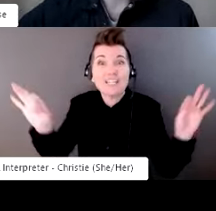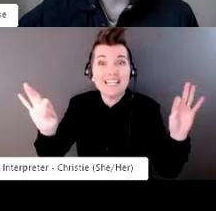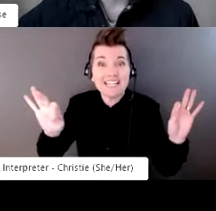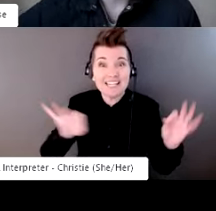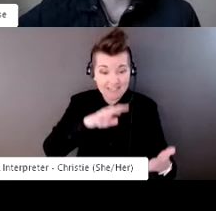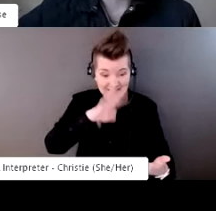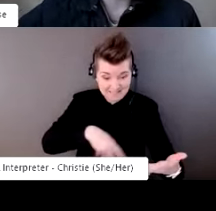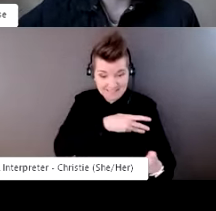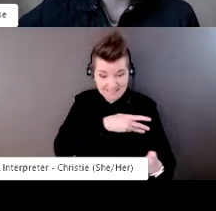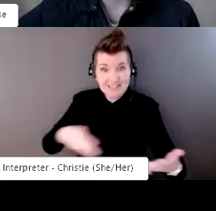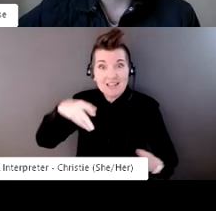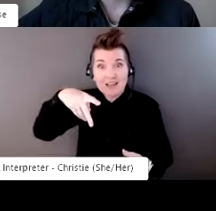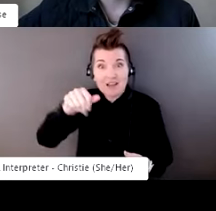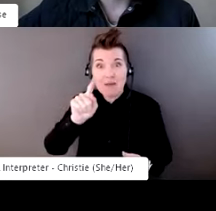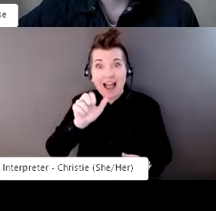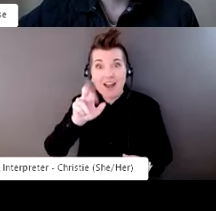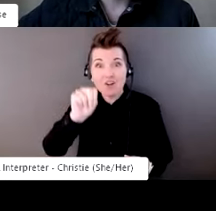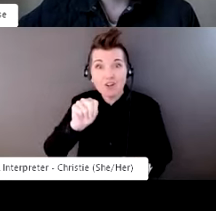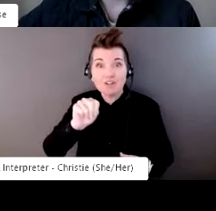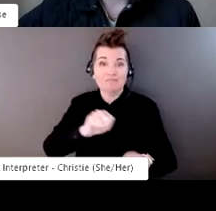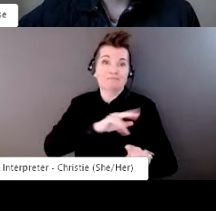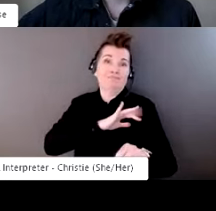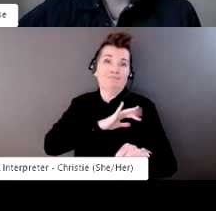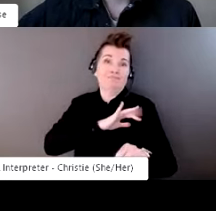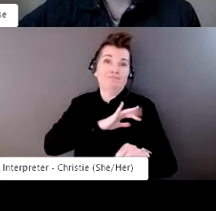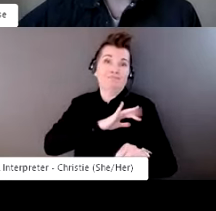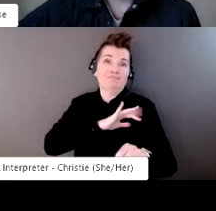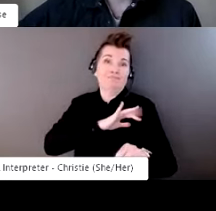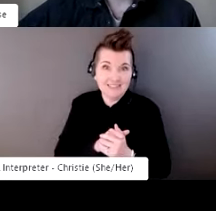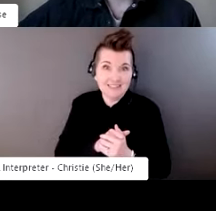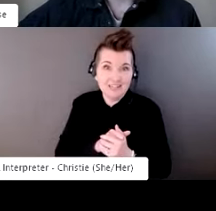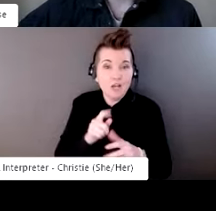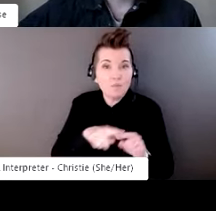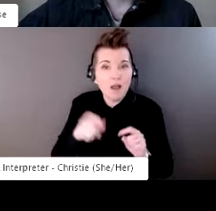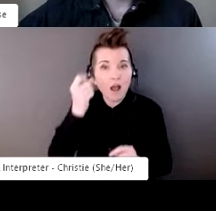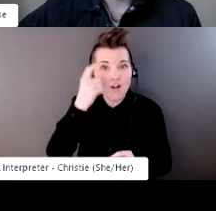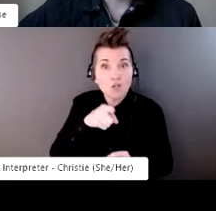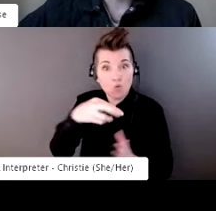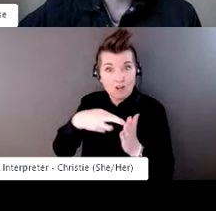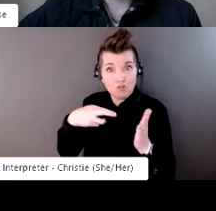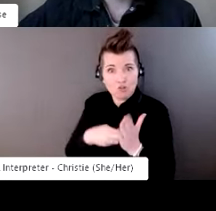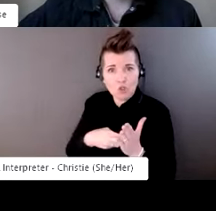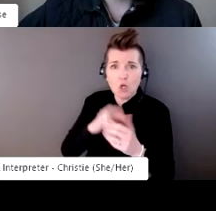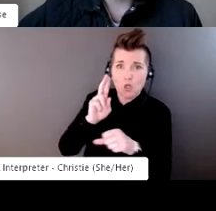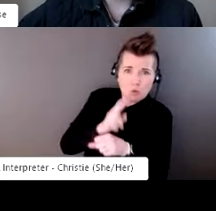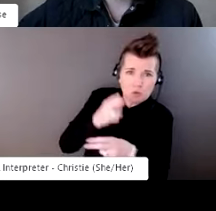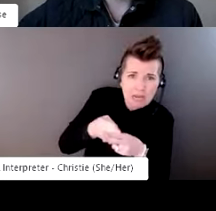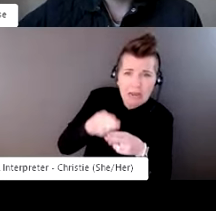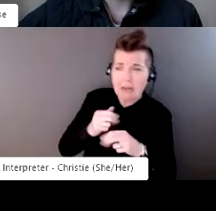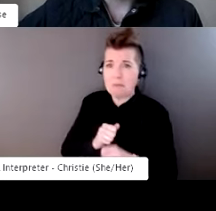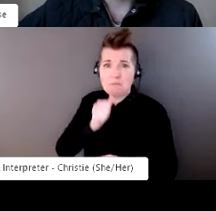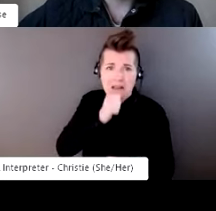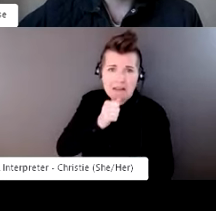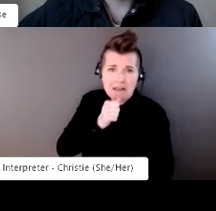the website freecrochetpatterns.com don't care as much about your security as your